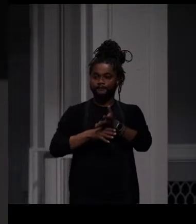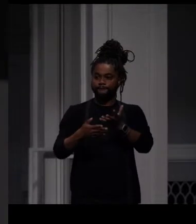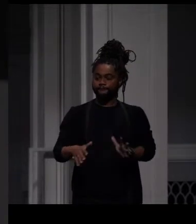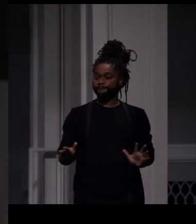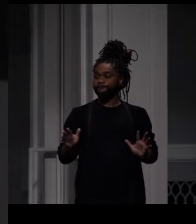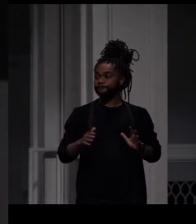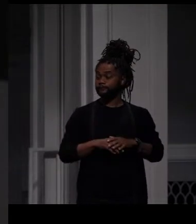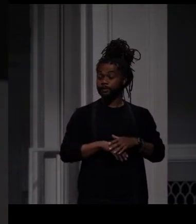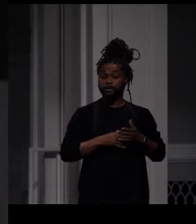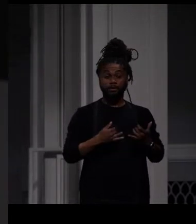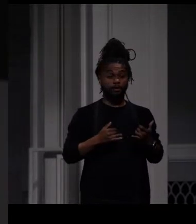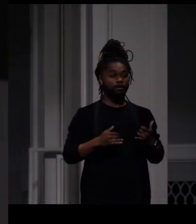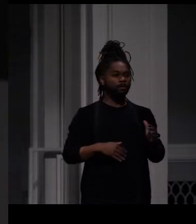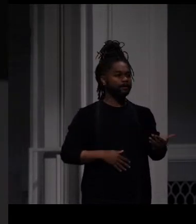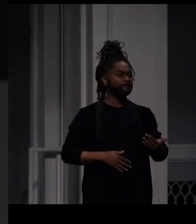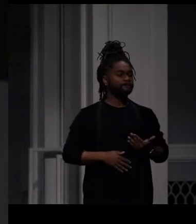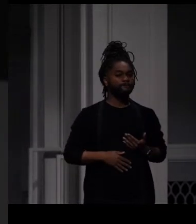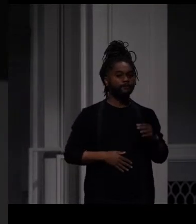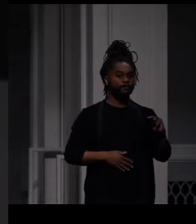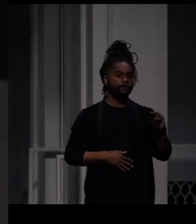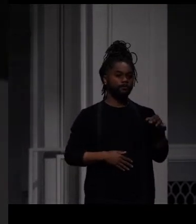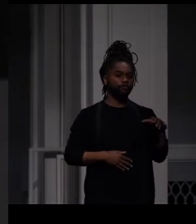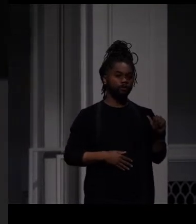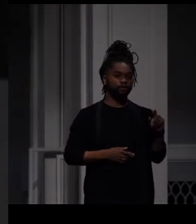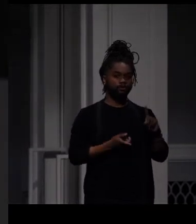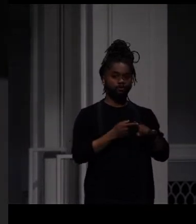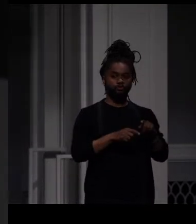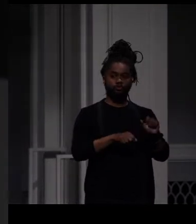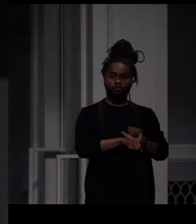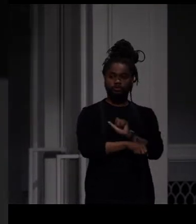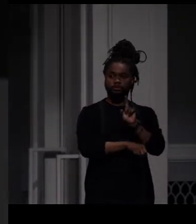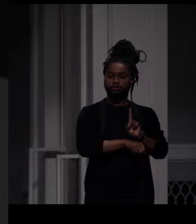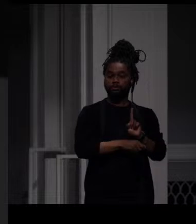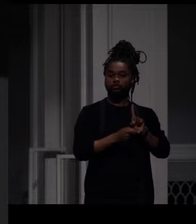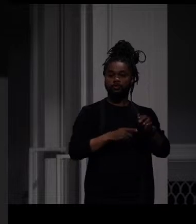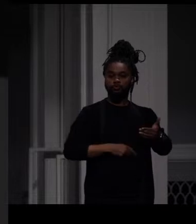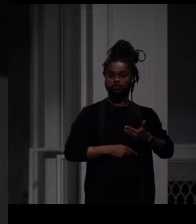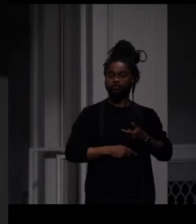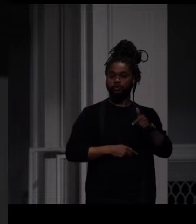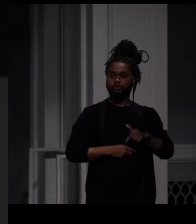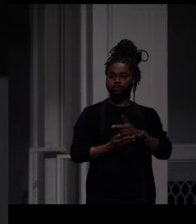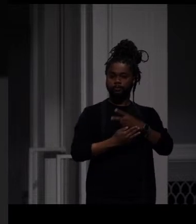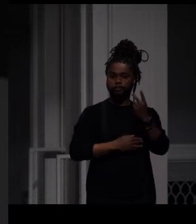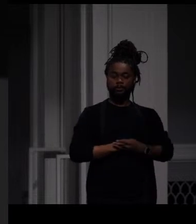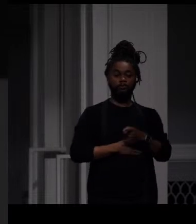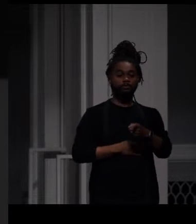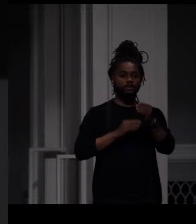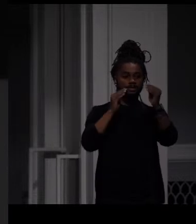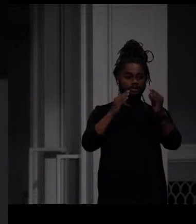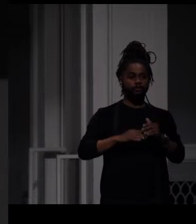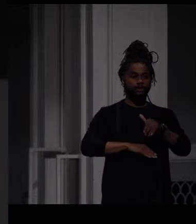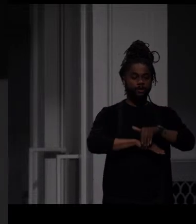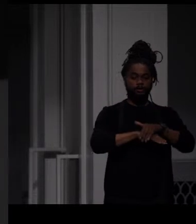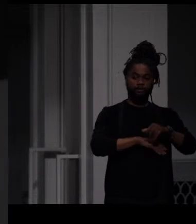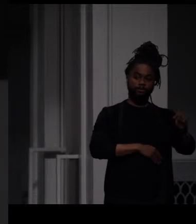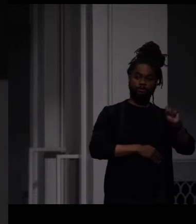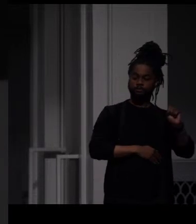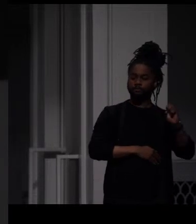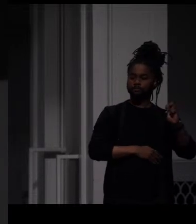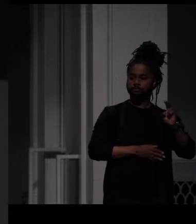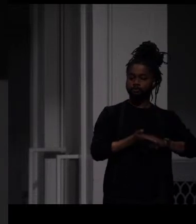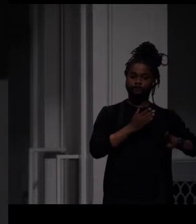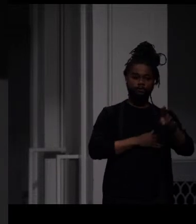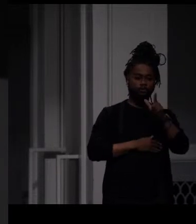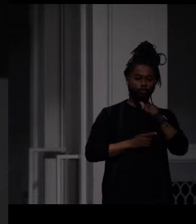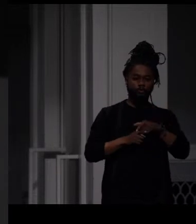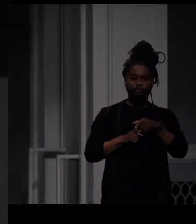At this time, I'm going to invite María Bullón-Fernández to the stage to introduce tonight's program. She is a professor of English at Seattle University who specializes